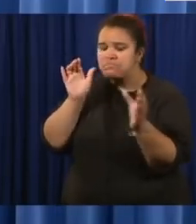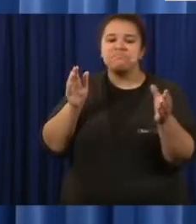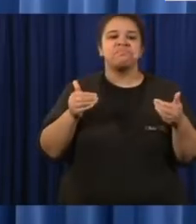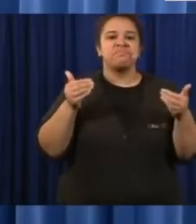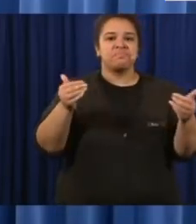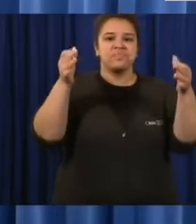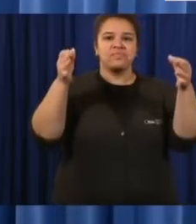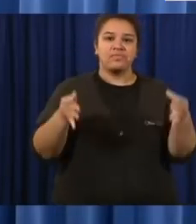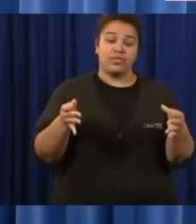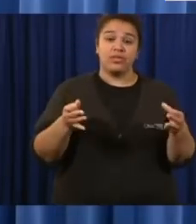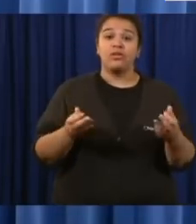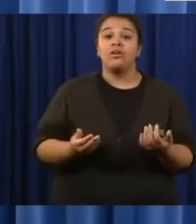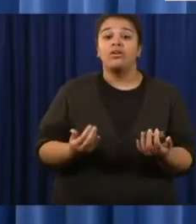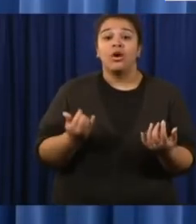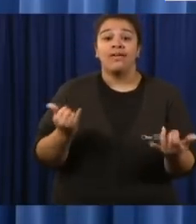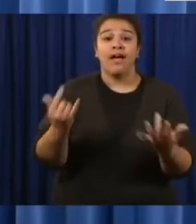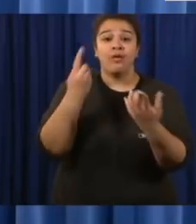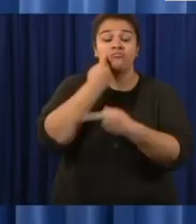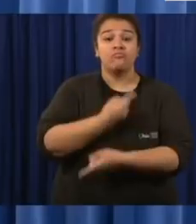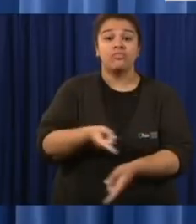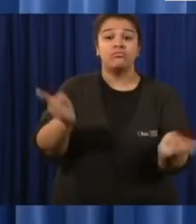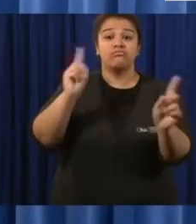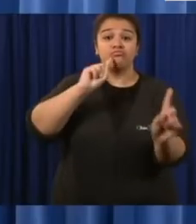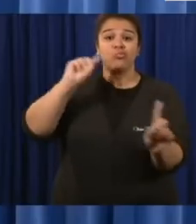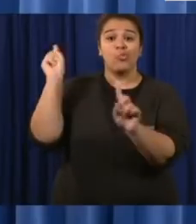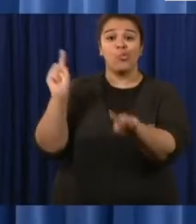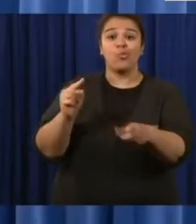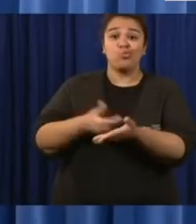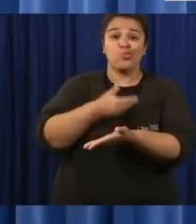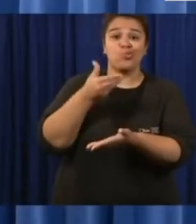that you're announcing today, and why today?